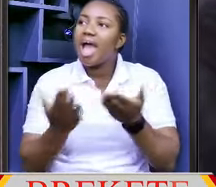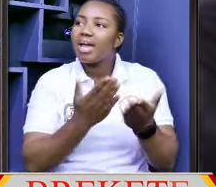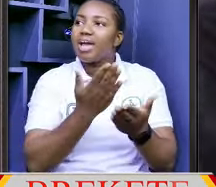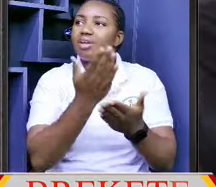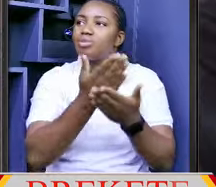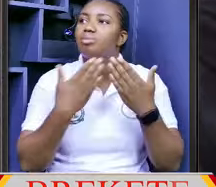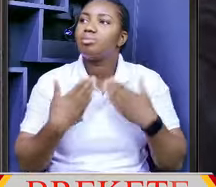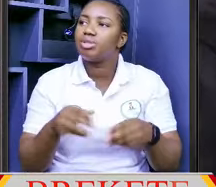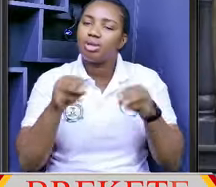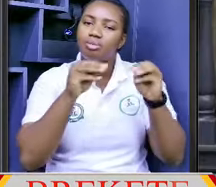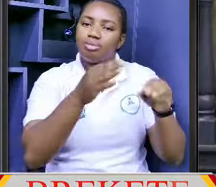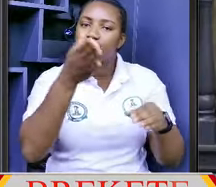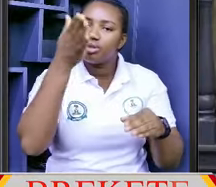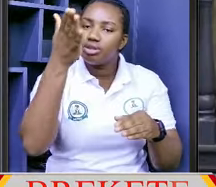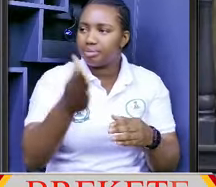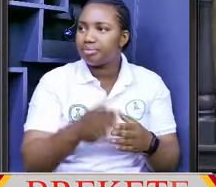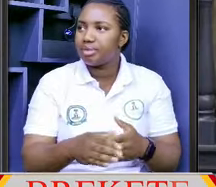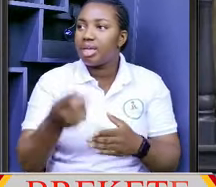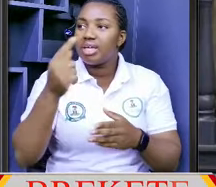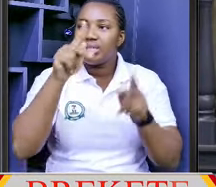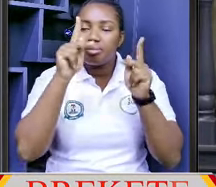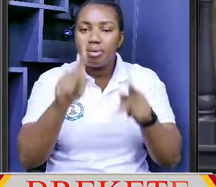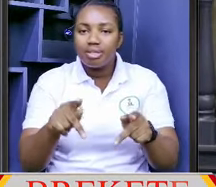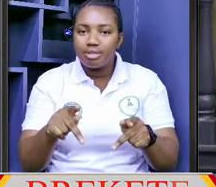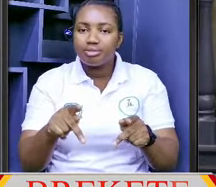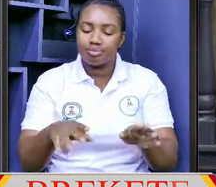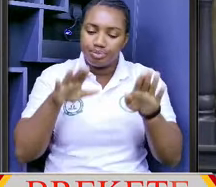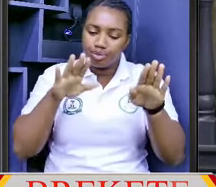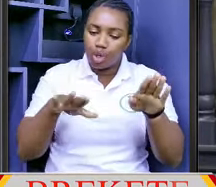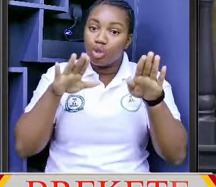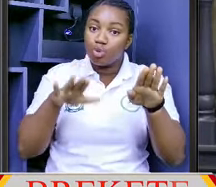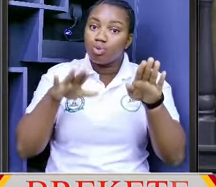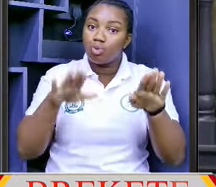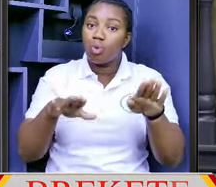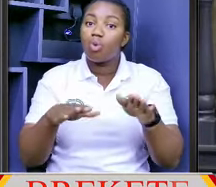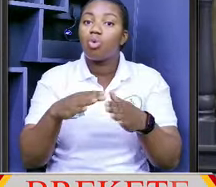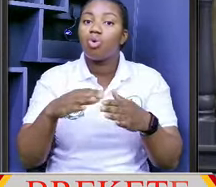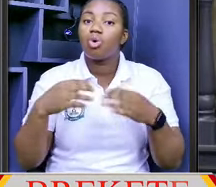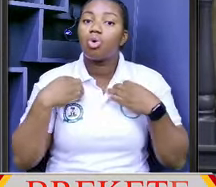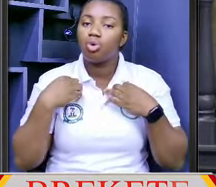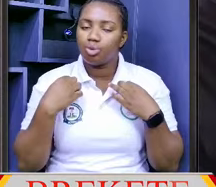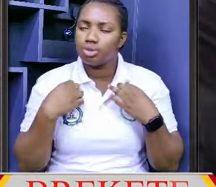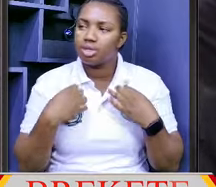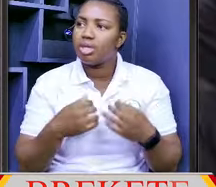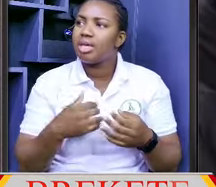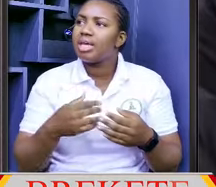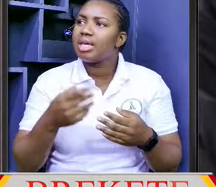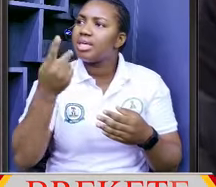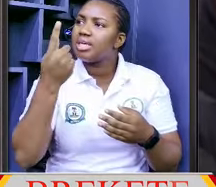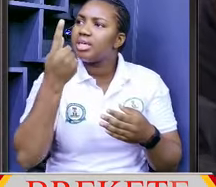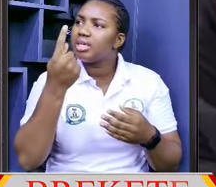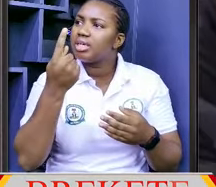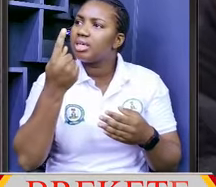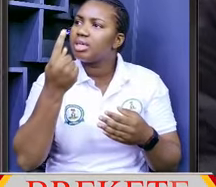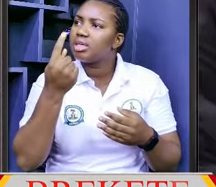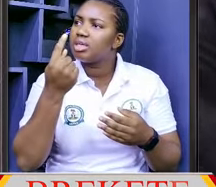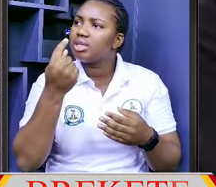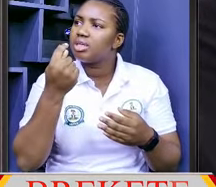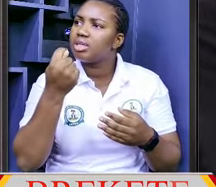there. The person they so close, the other person they sell provision. The person where they so close come tie small